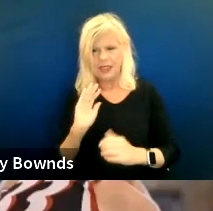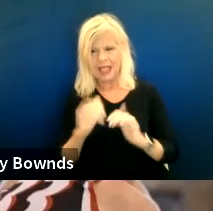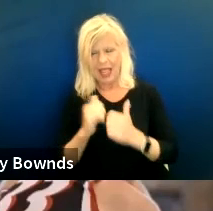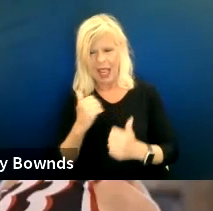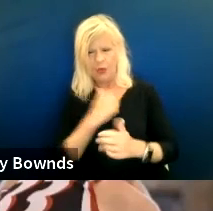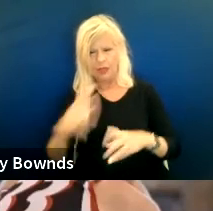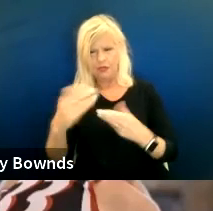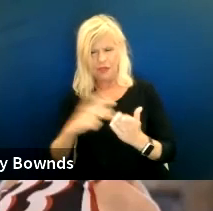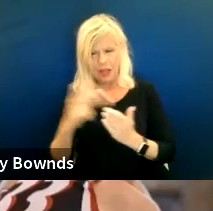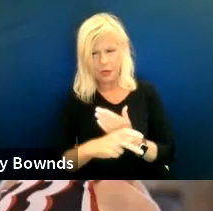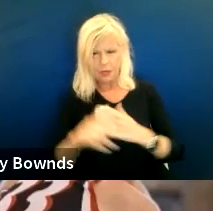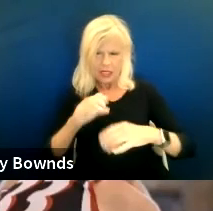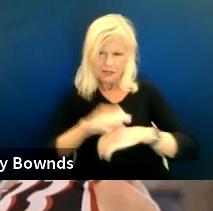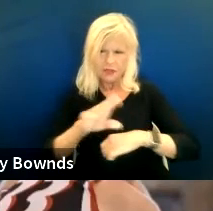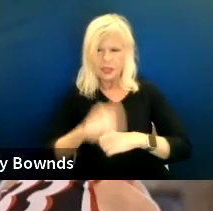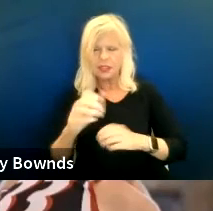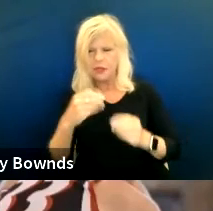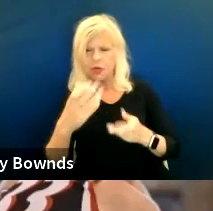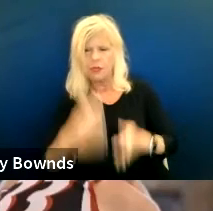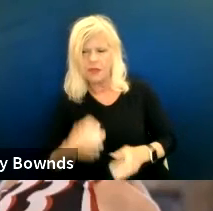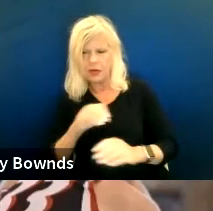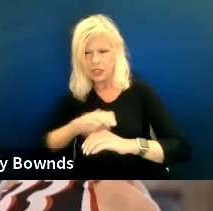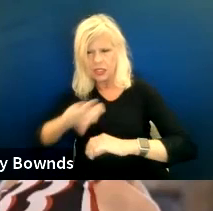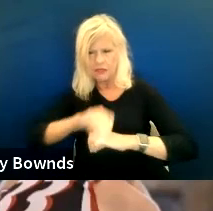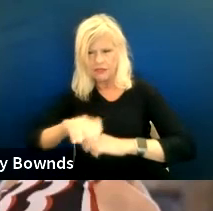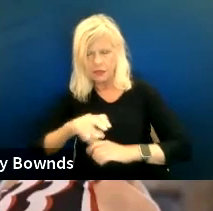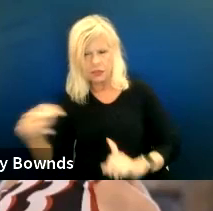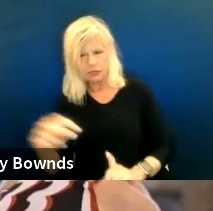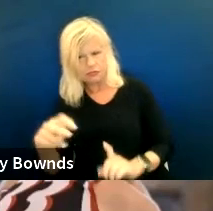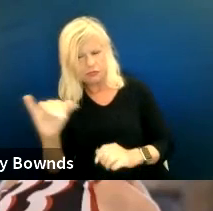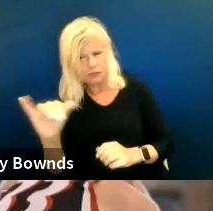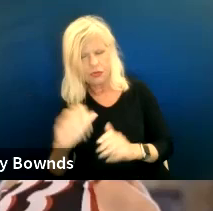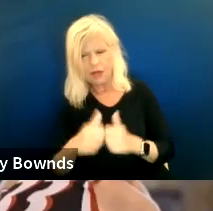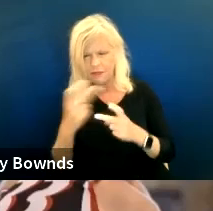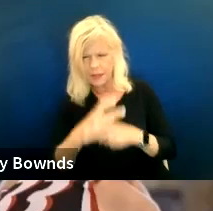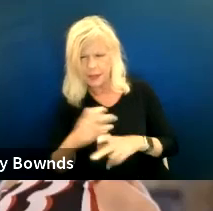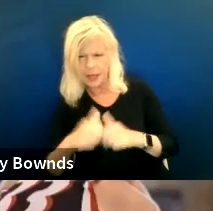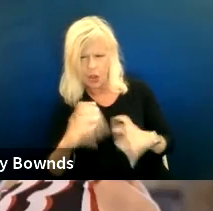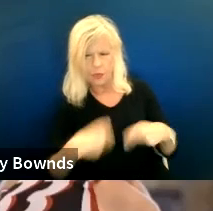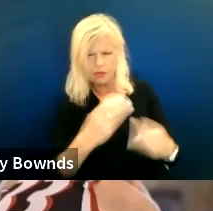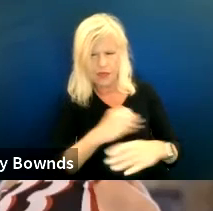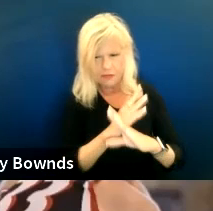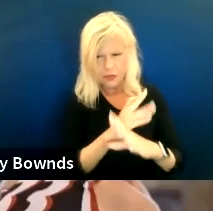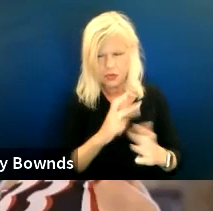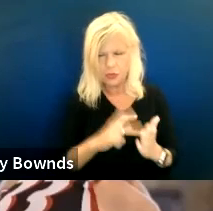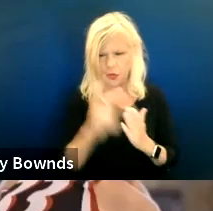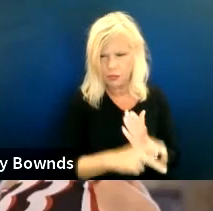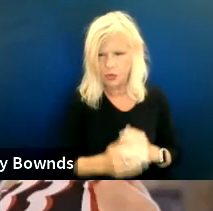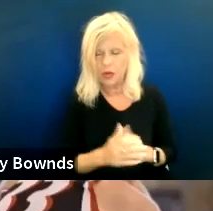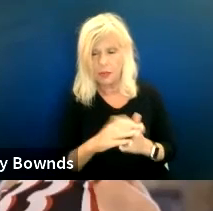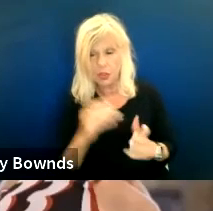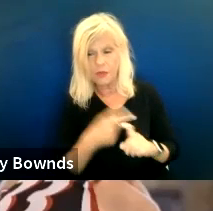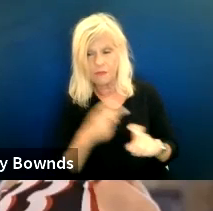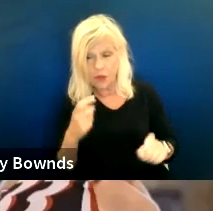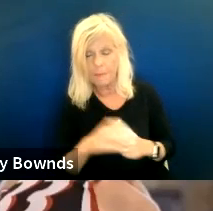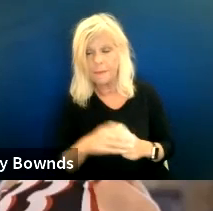programs, but other providers across the country, as they continue to figure out ways to deliver virtual programs, can learn from, and